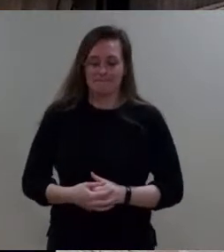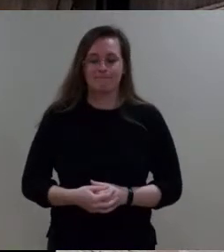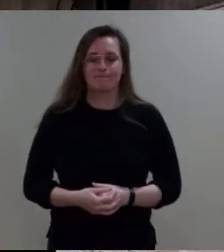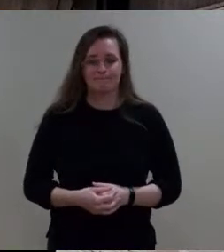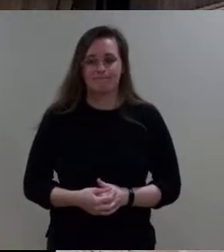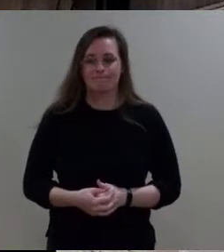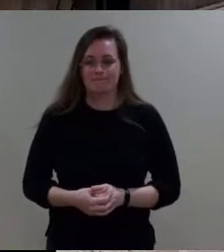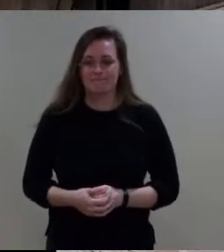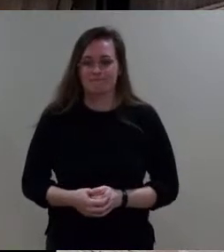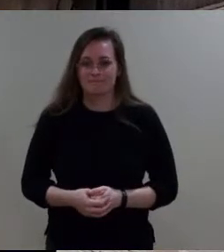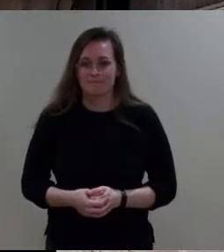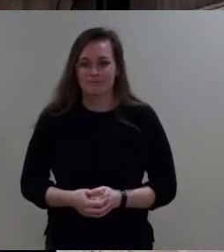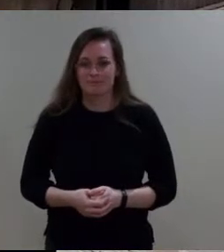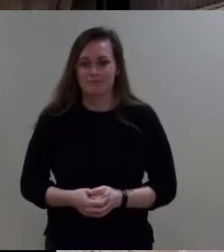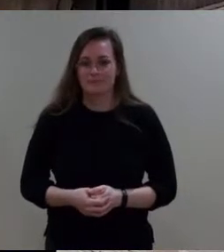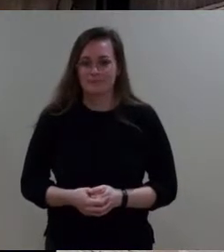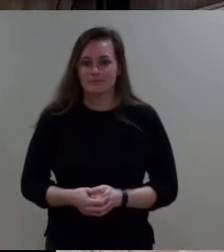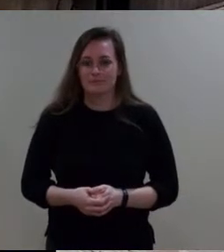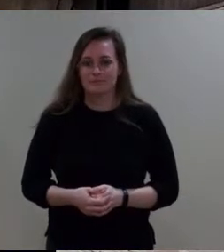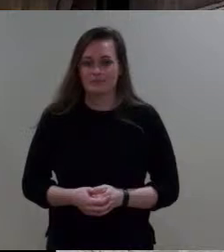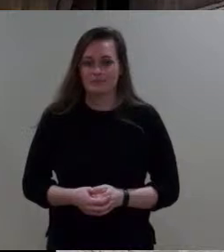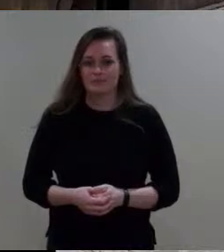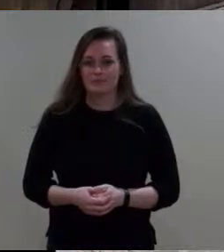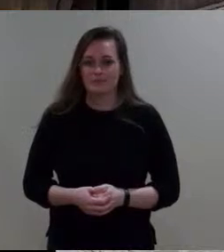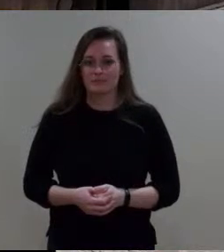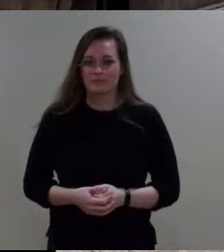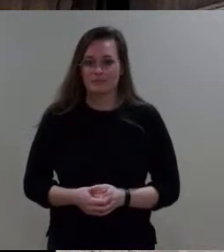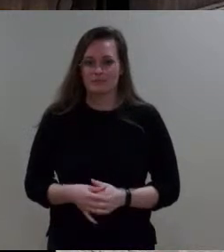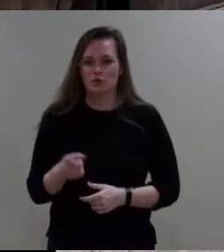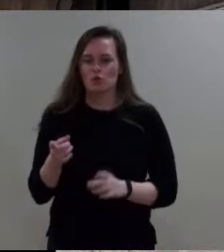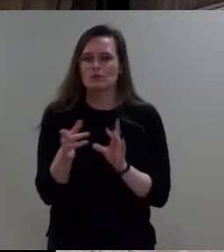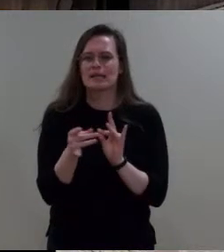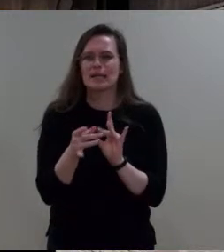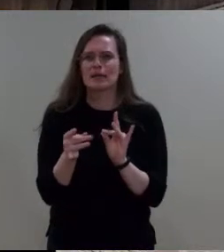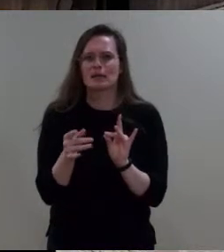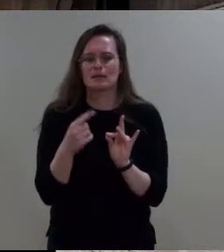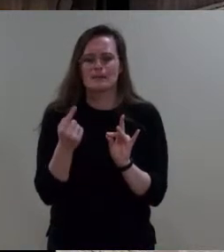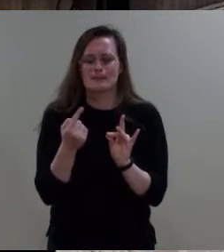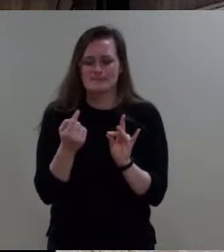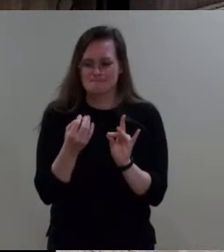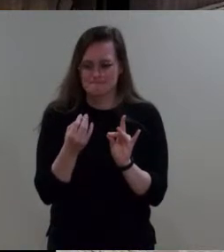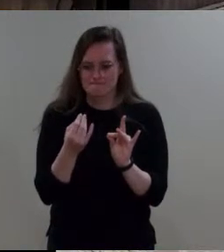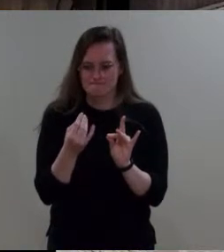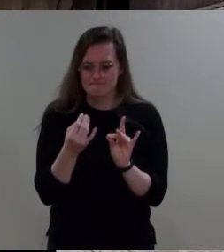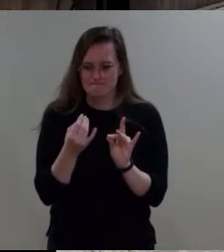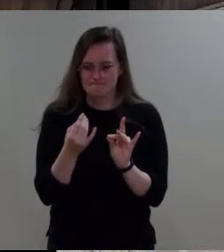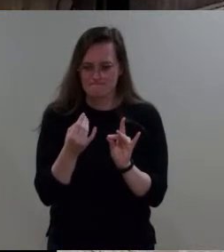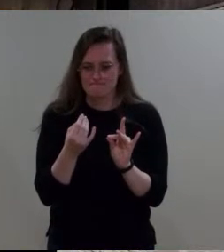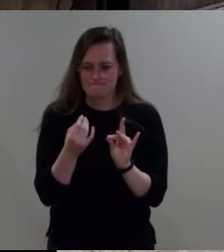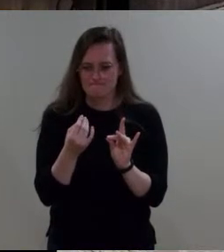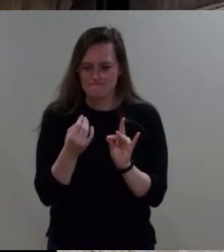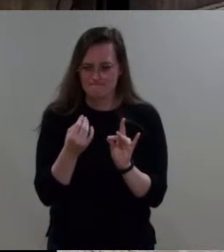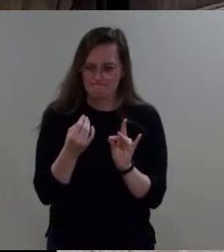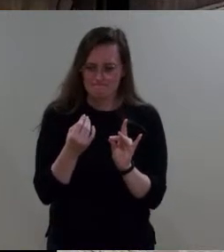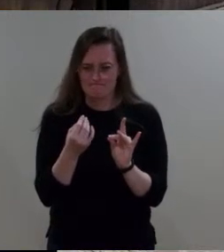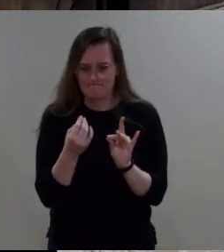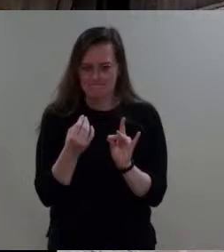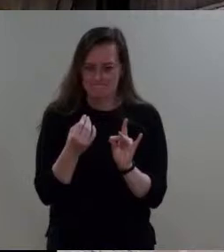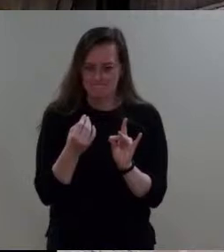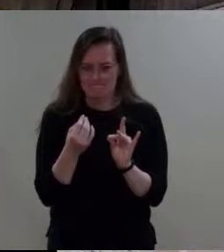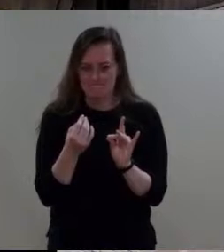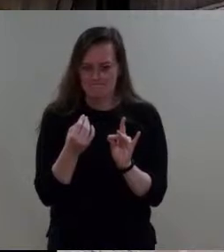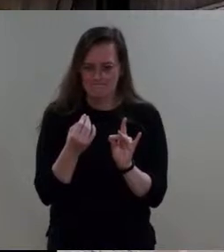something about that it was, so, let me see, where did I put that?